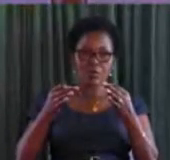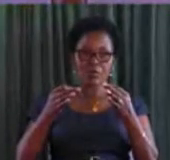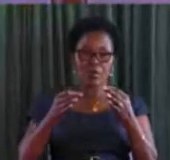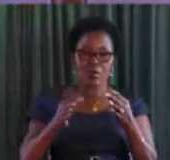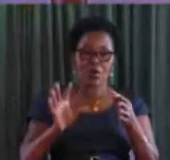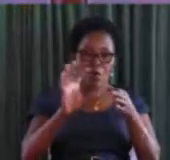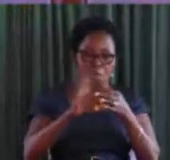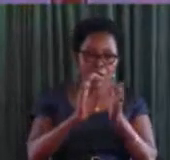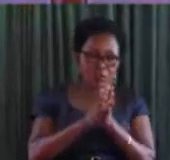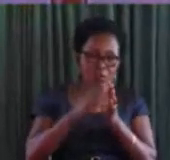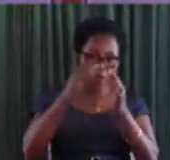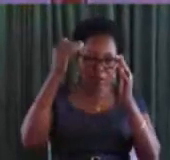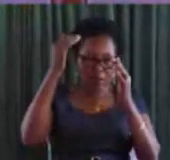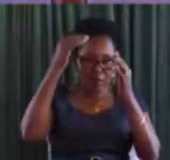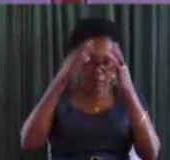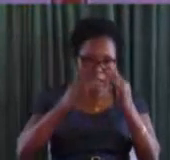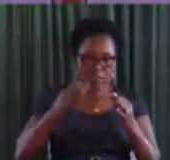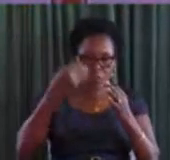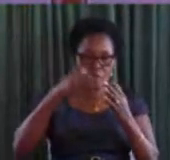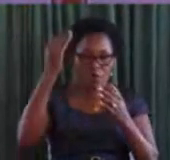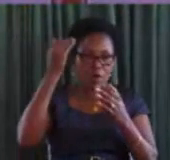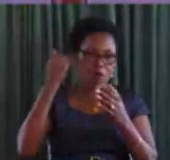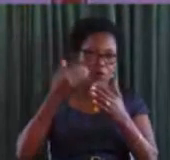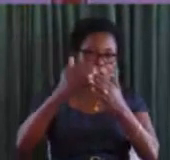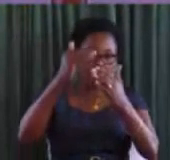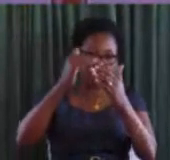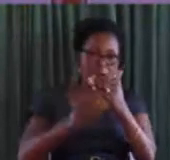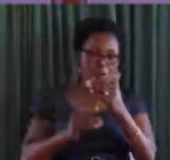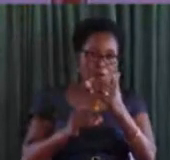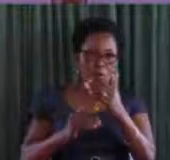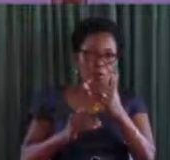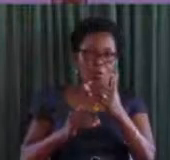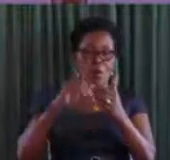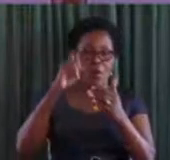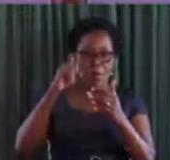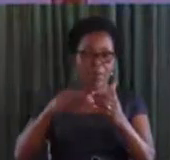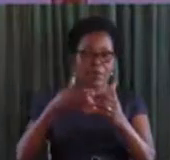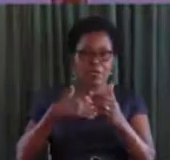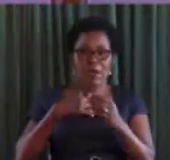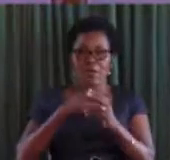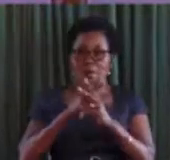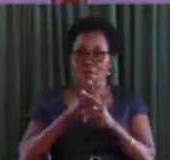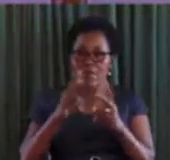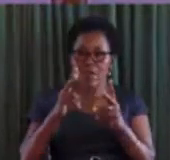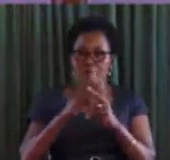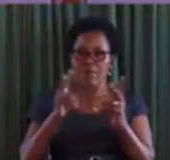must be seen to have a very clear